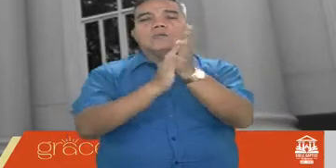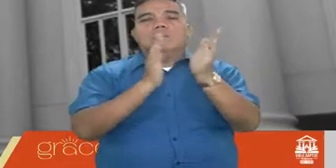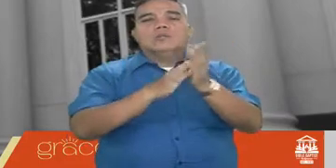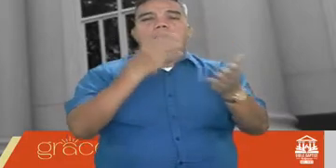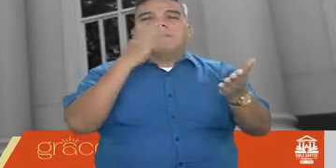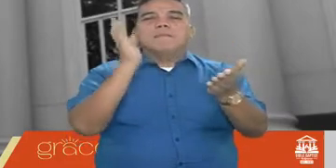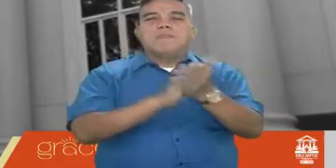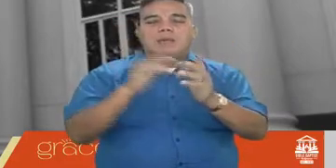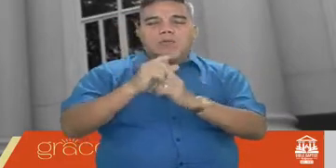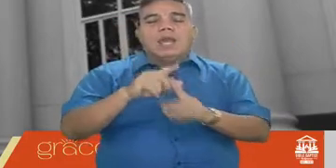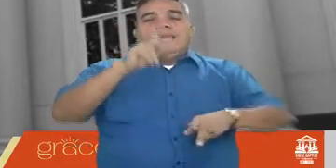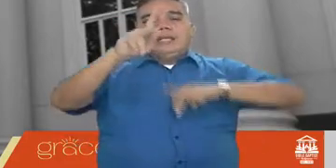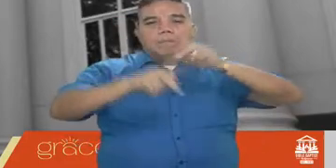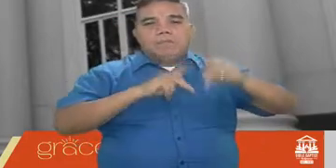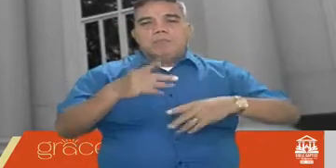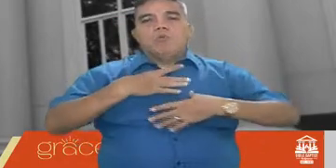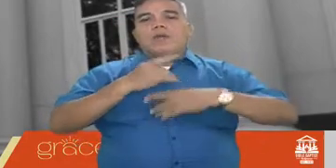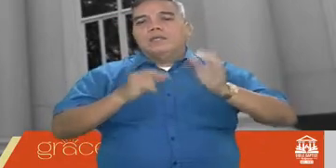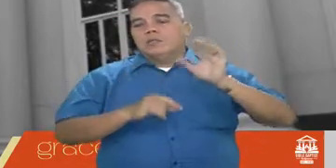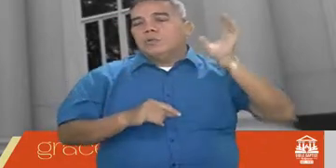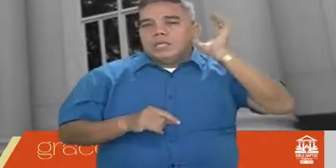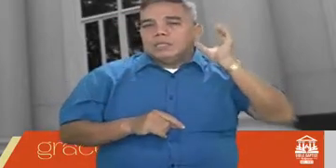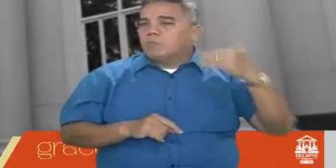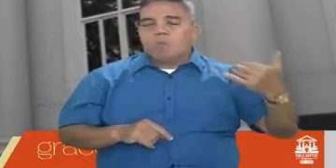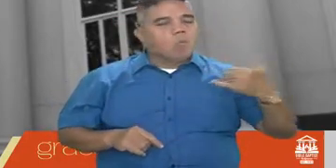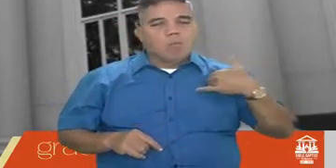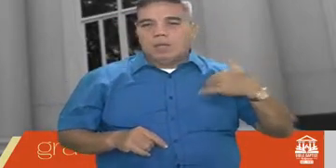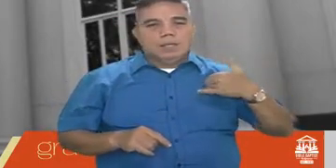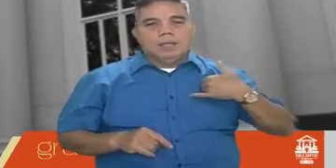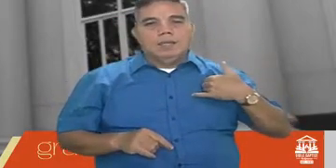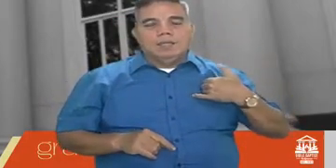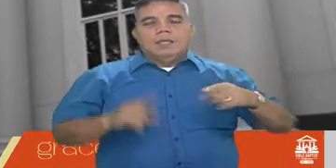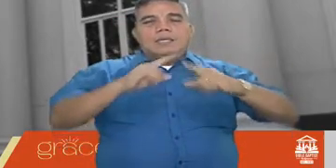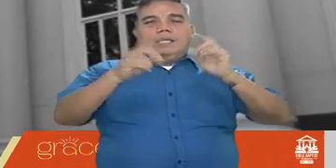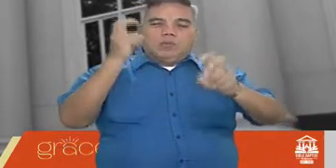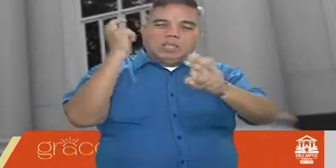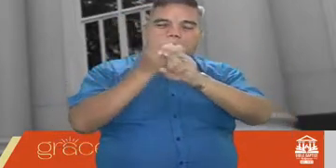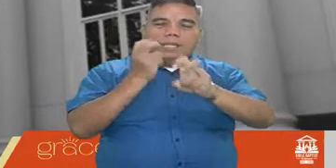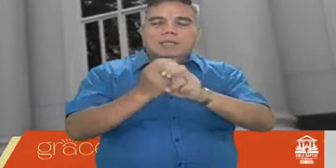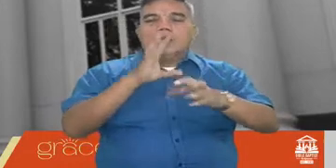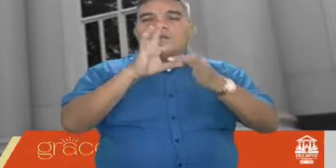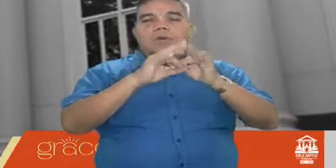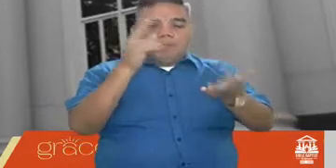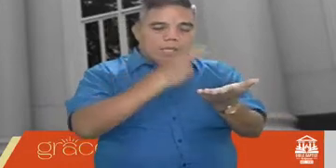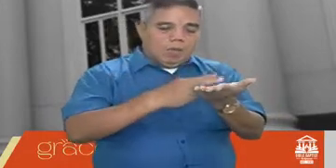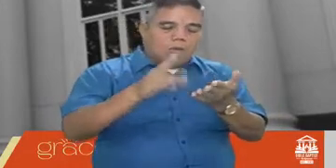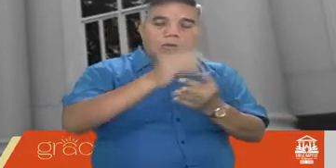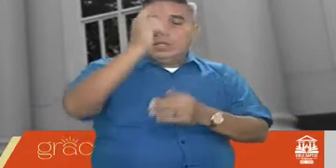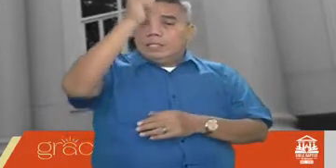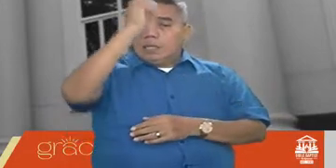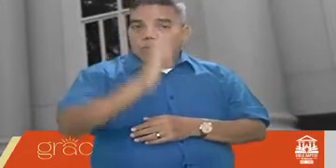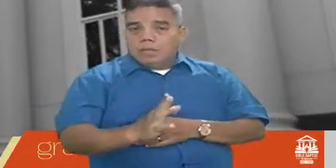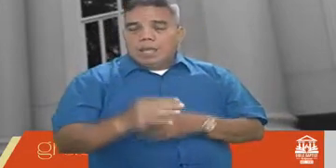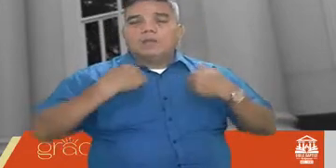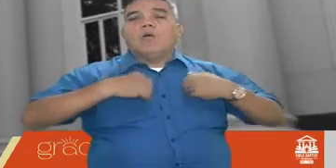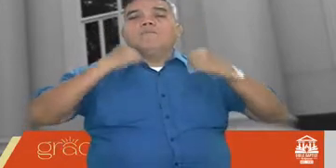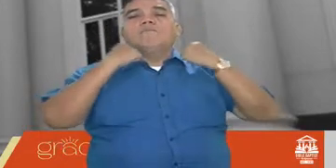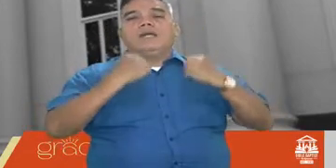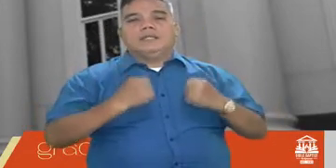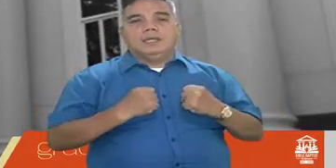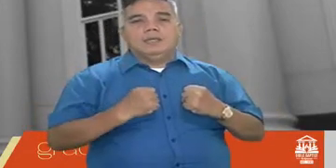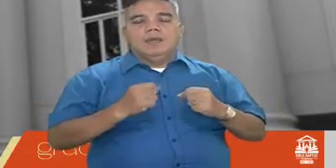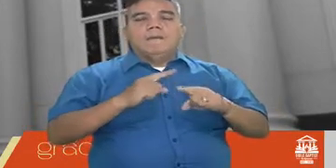so terribly that the people wished to hear them no more. It was a staggering display of the holiness of God